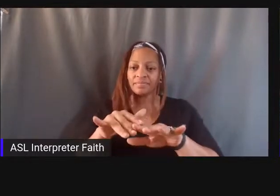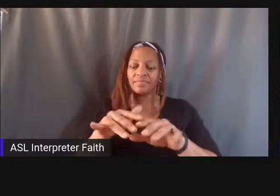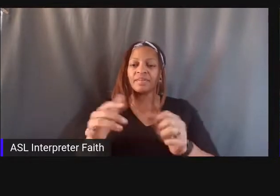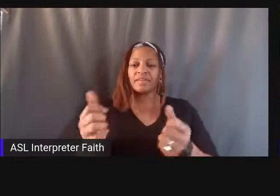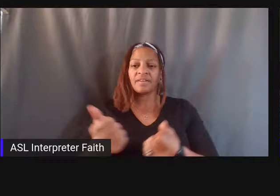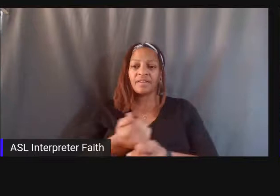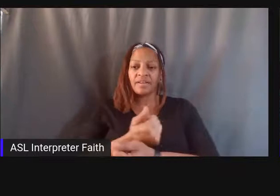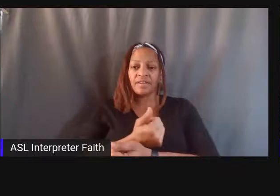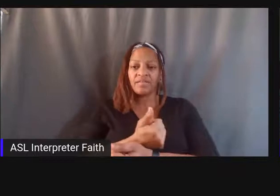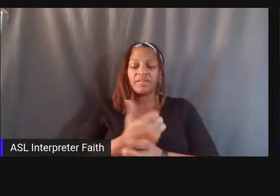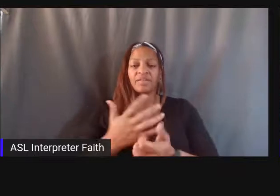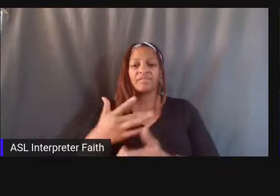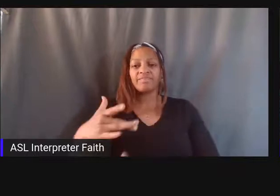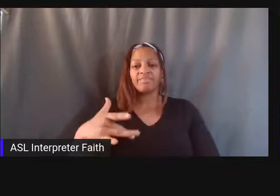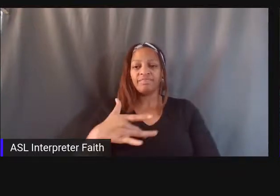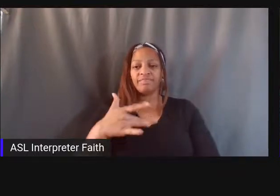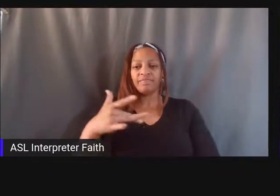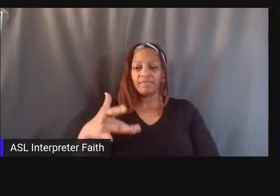fingertips.